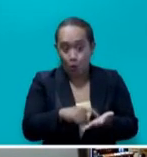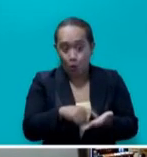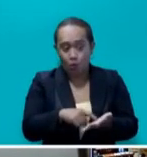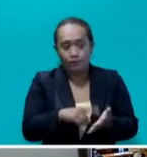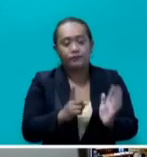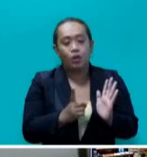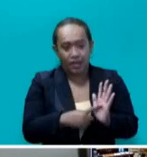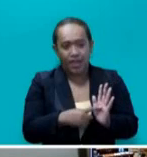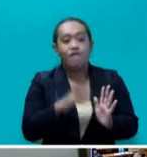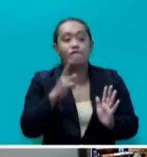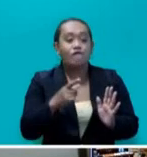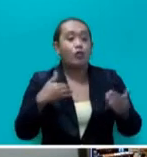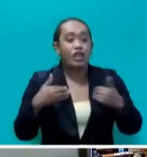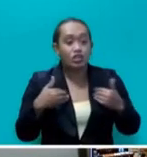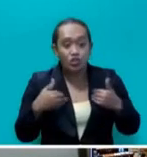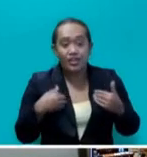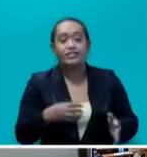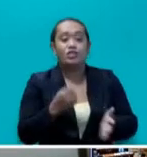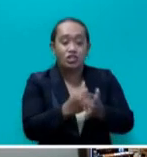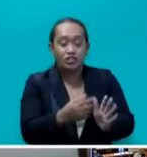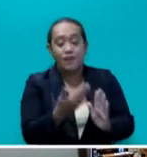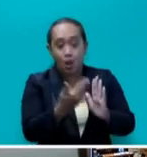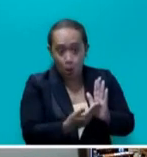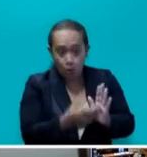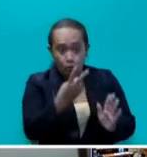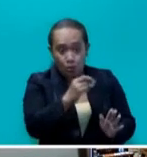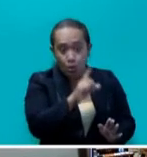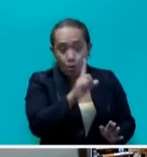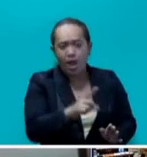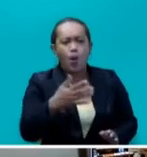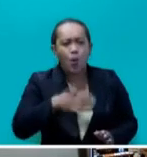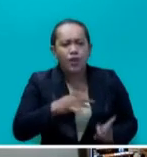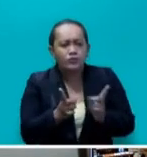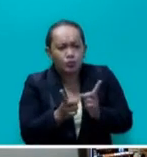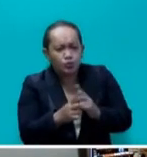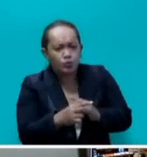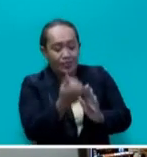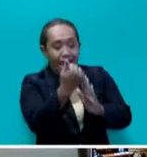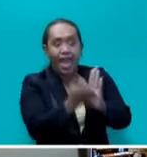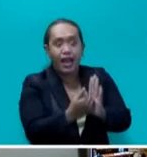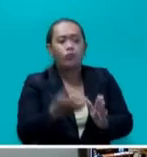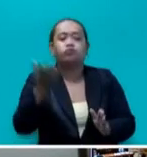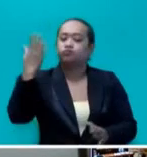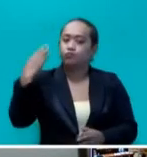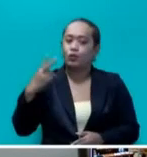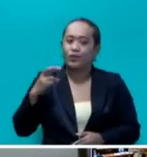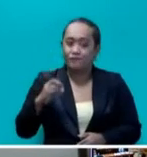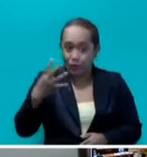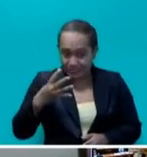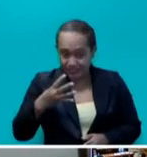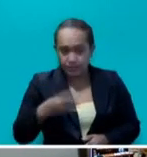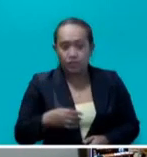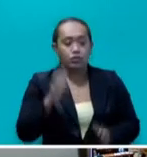Tertiary Scholarship and Loans Budget Amendment Bill 2021 seeks to amend the Tertiary Scholarship and Loans Act 2014. Under the Act,